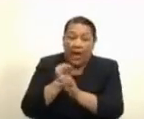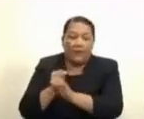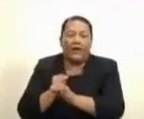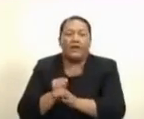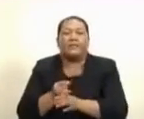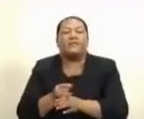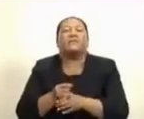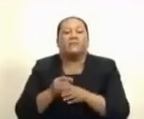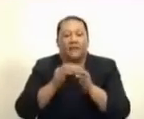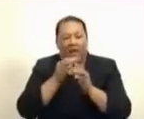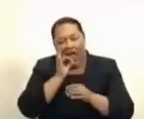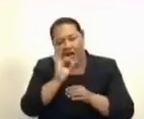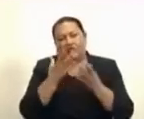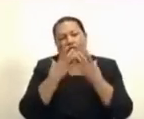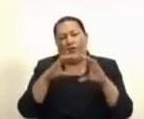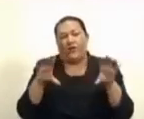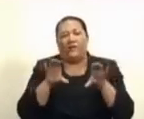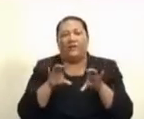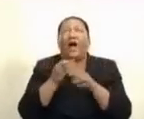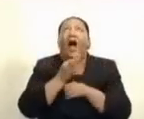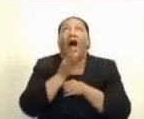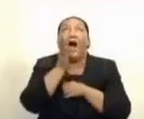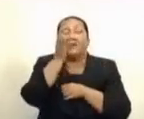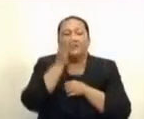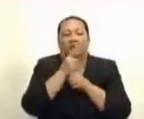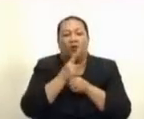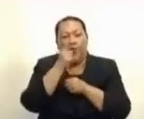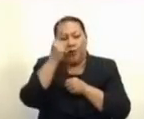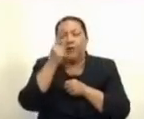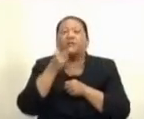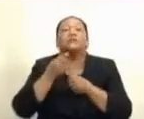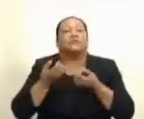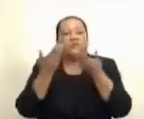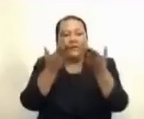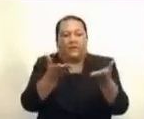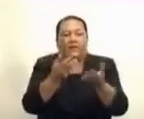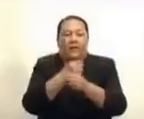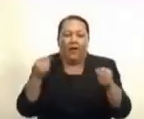the serenity, the power to forgive us. God bless you all.